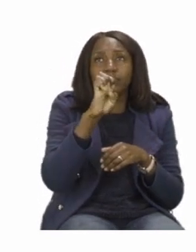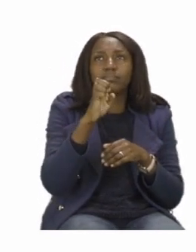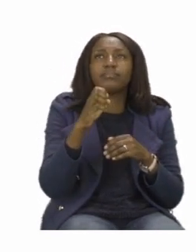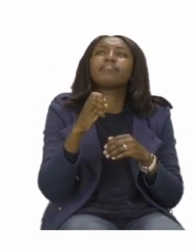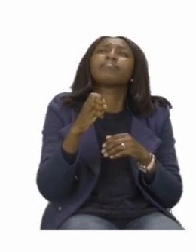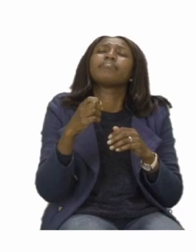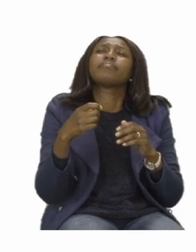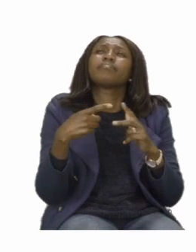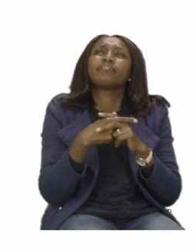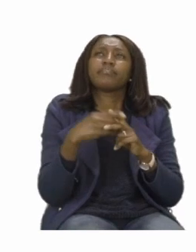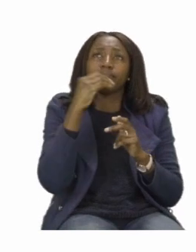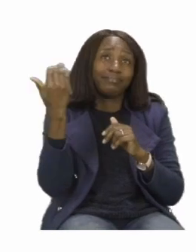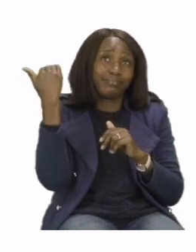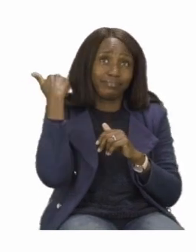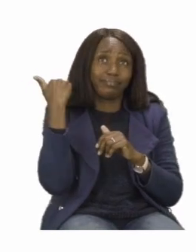well,